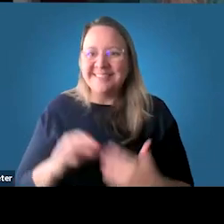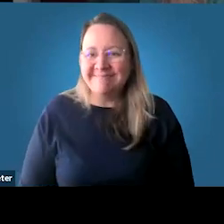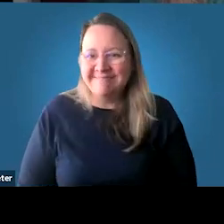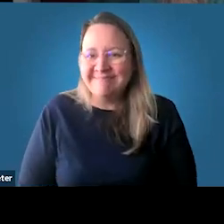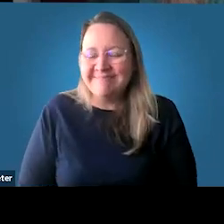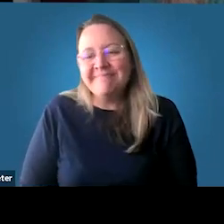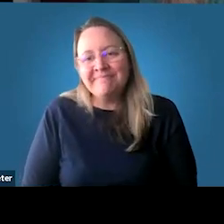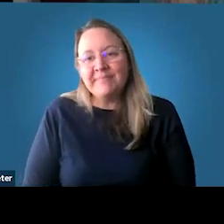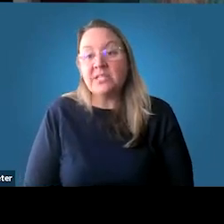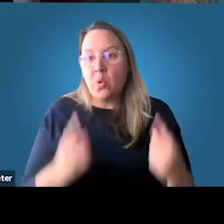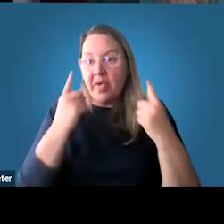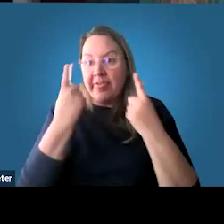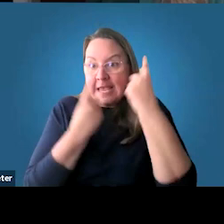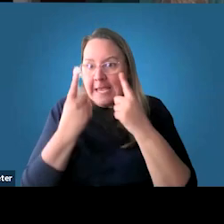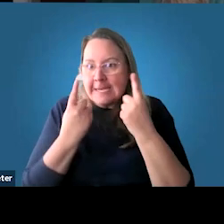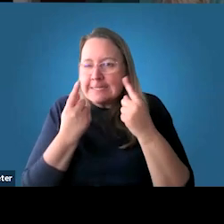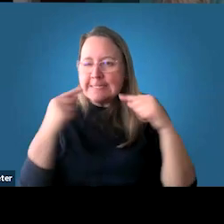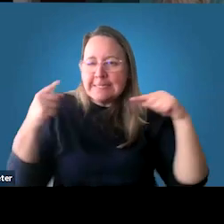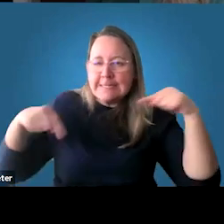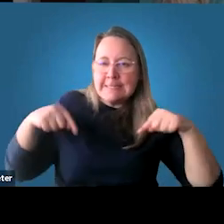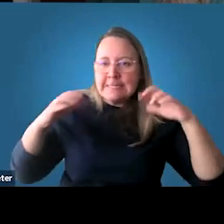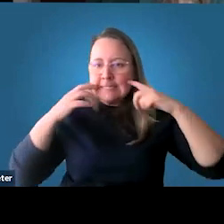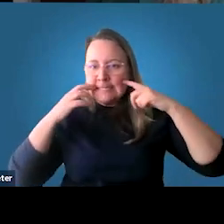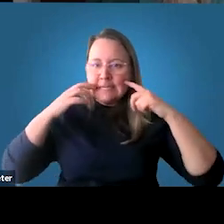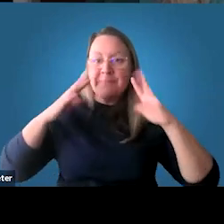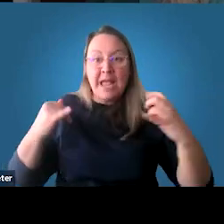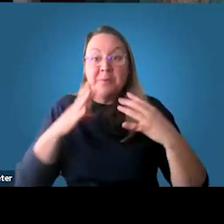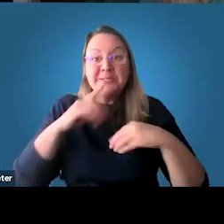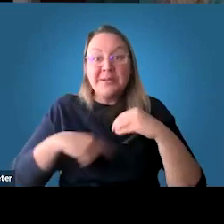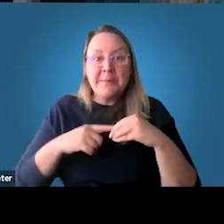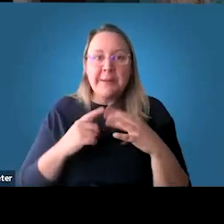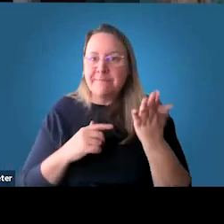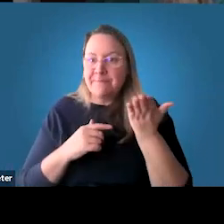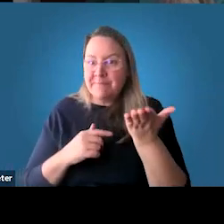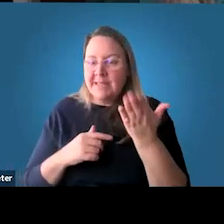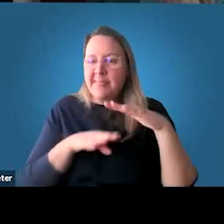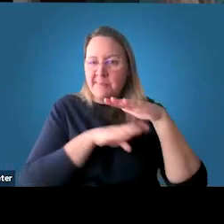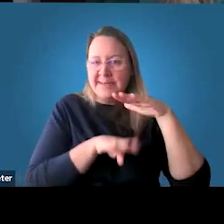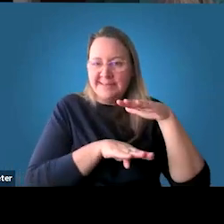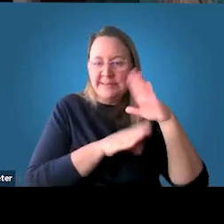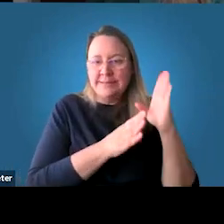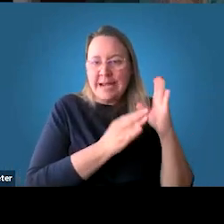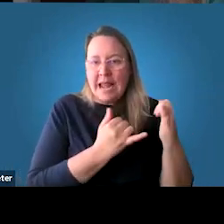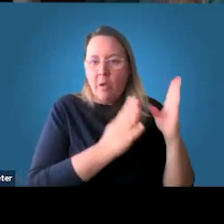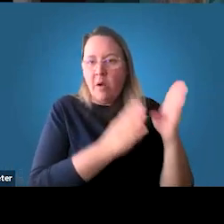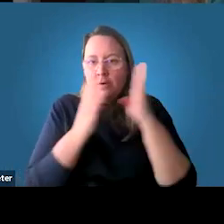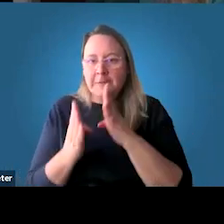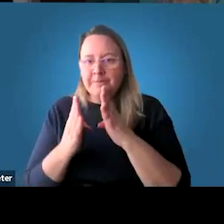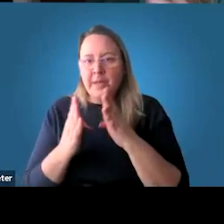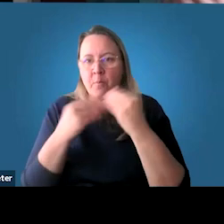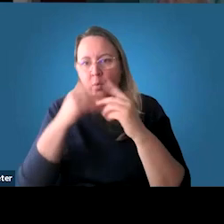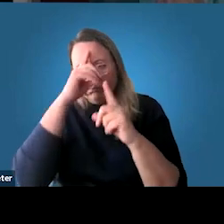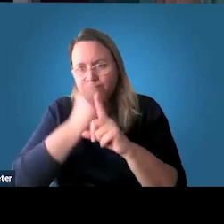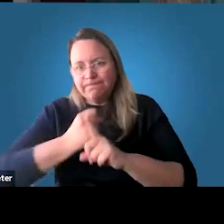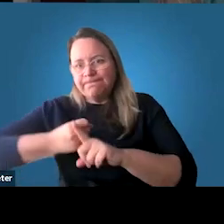of rethinking things, we are now going to move beyond those basics and think even more expansively